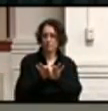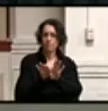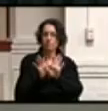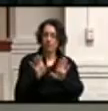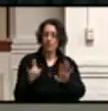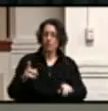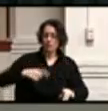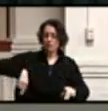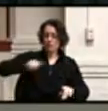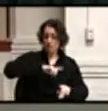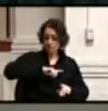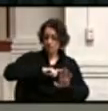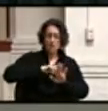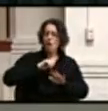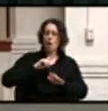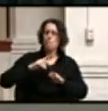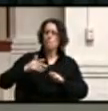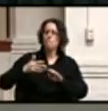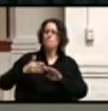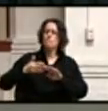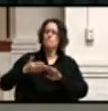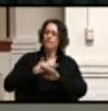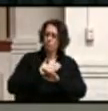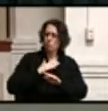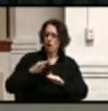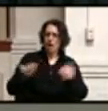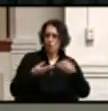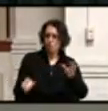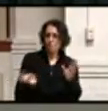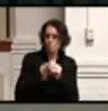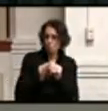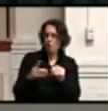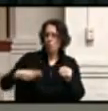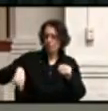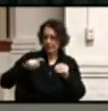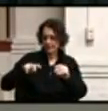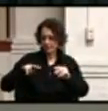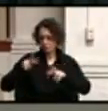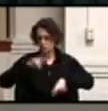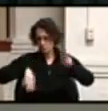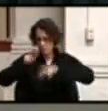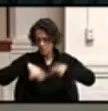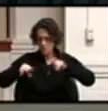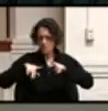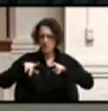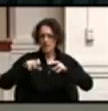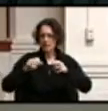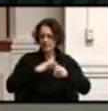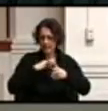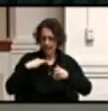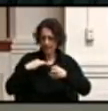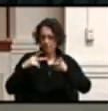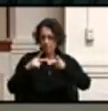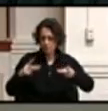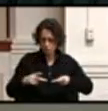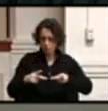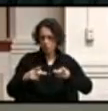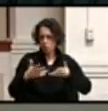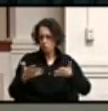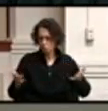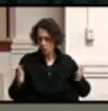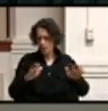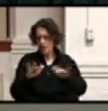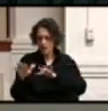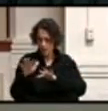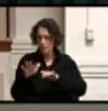just look at what we're doing so we can all better understand it and give us some opportunities to plan better for the